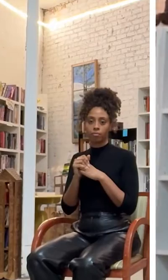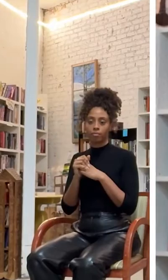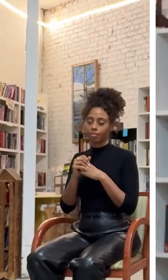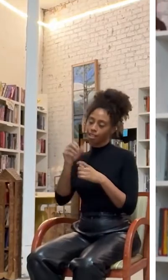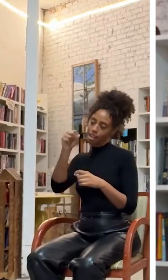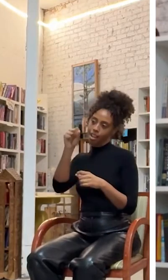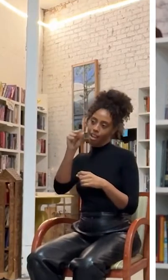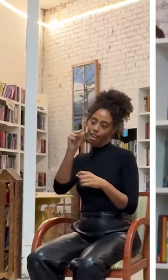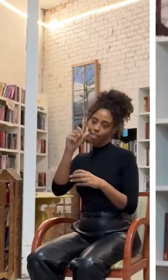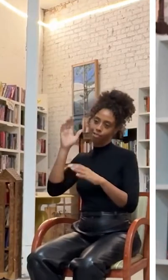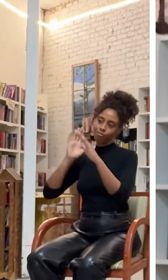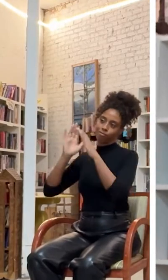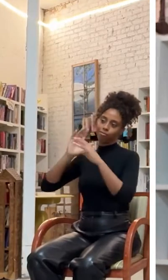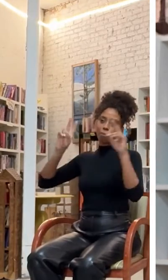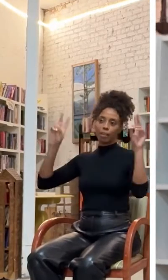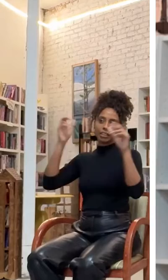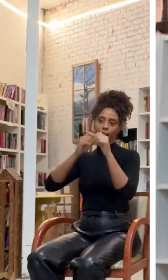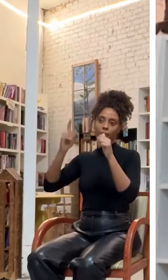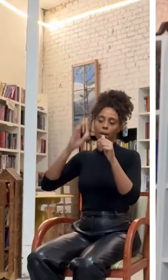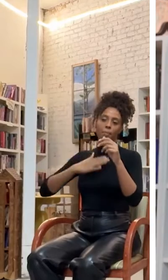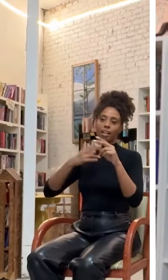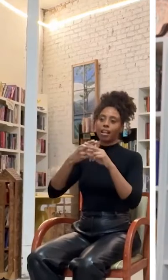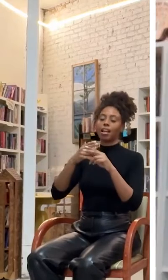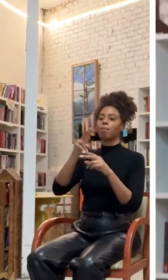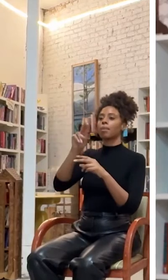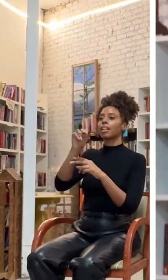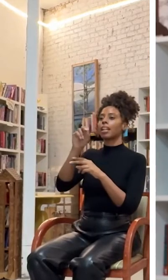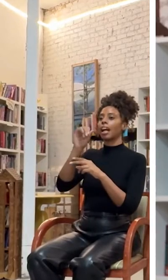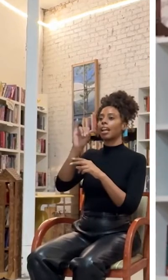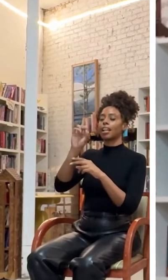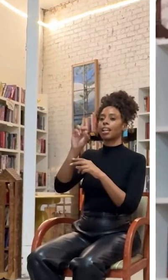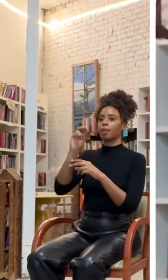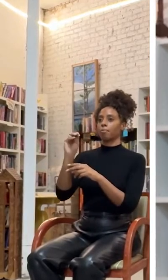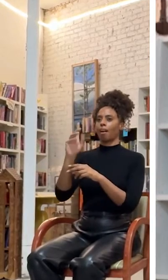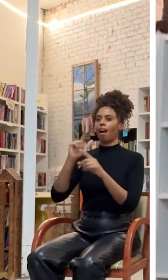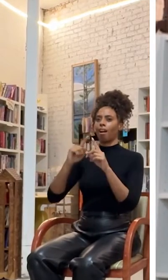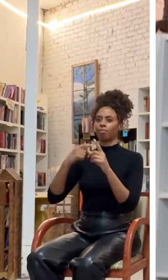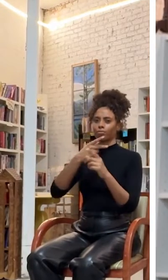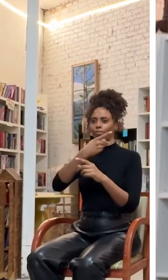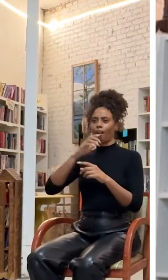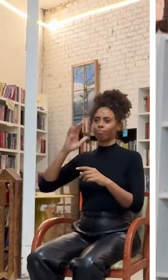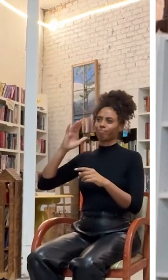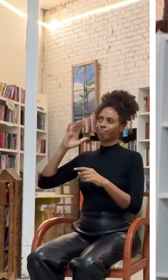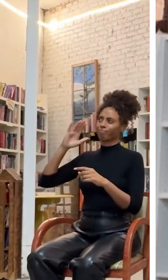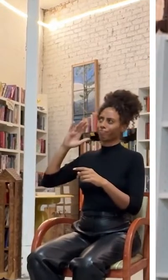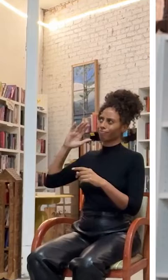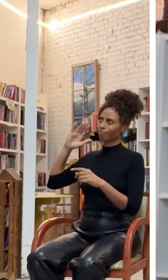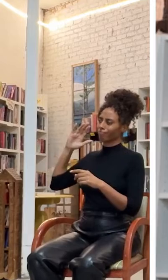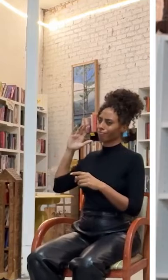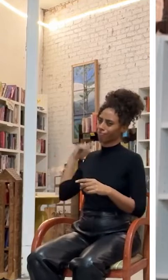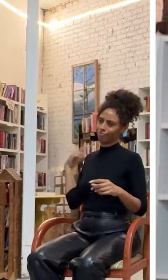Yeah, throwback. Peace, everyone. My name is Naeem. I go way, way, way back with